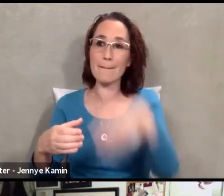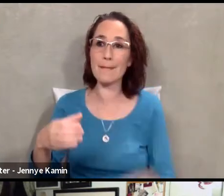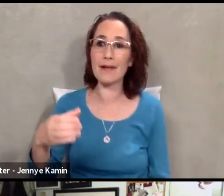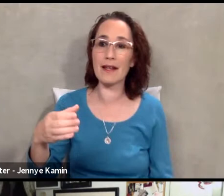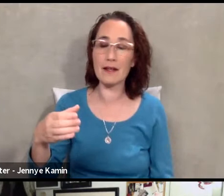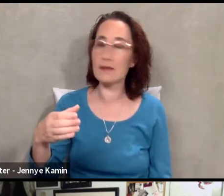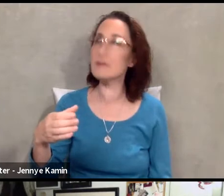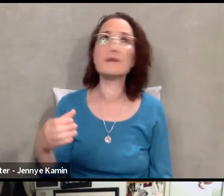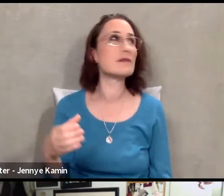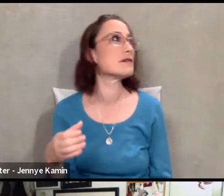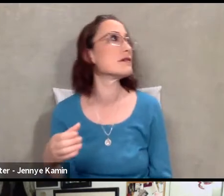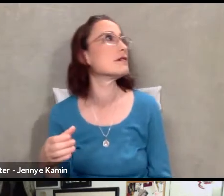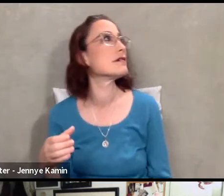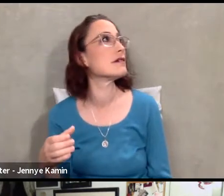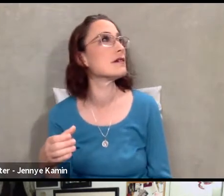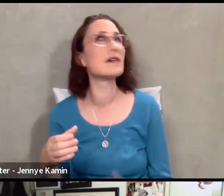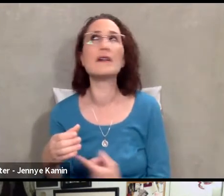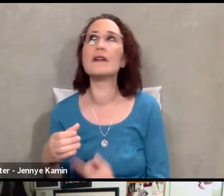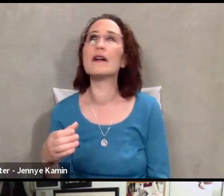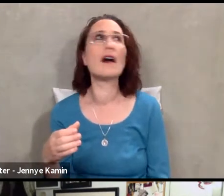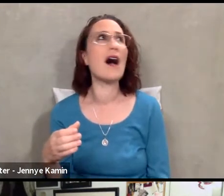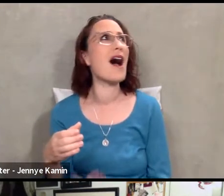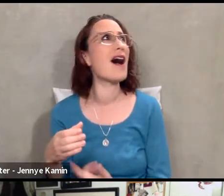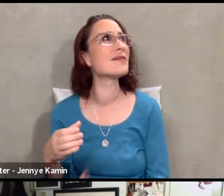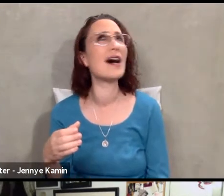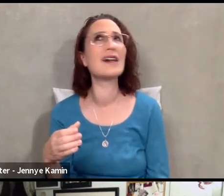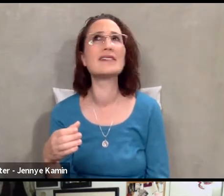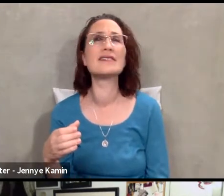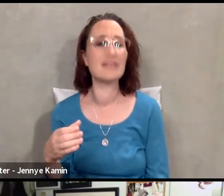into his coffee. And like, alms.